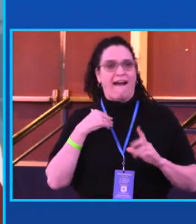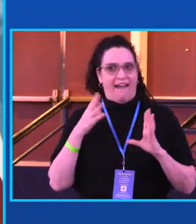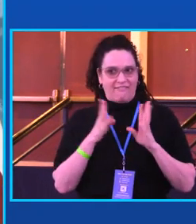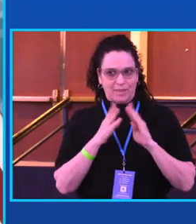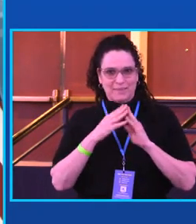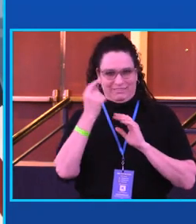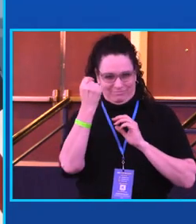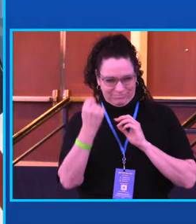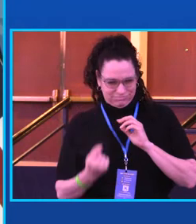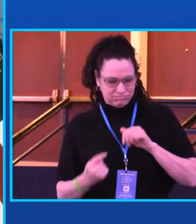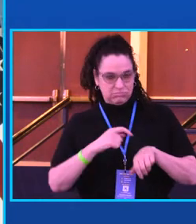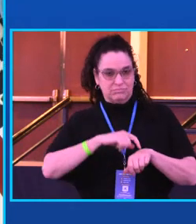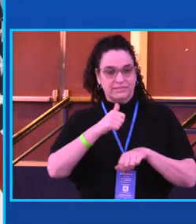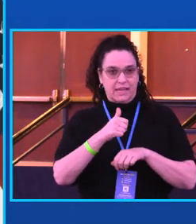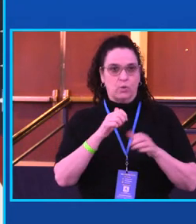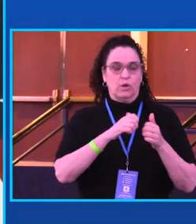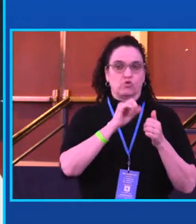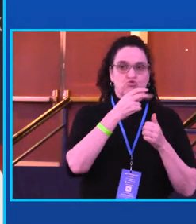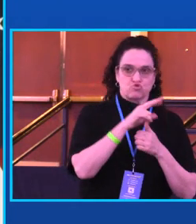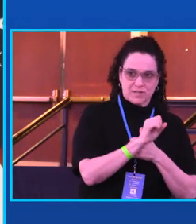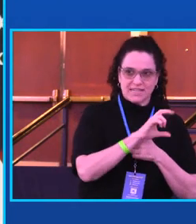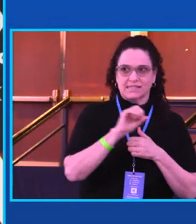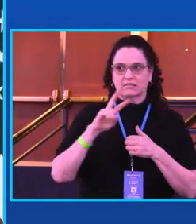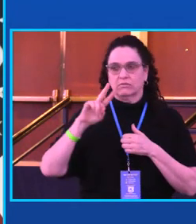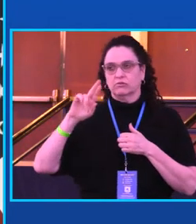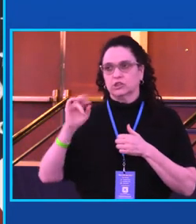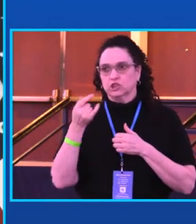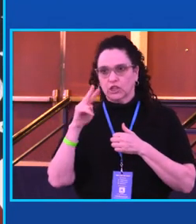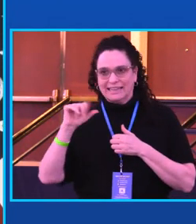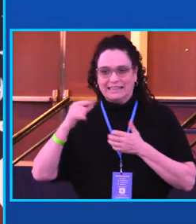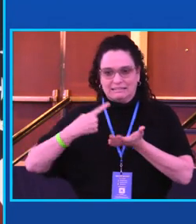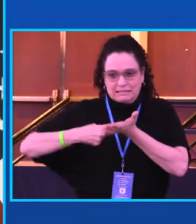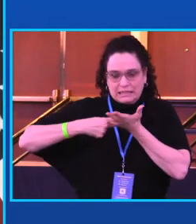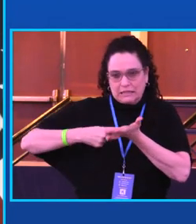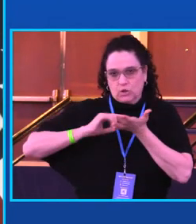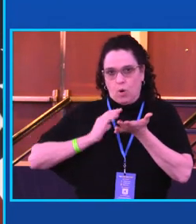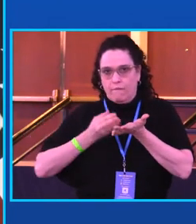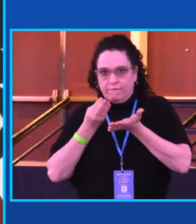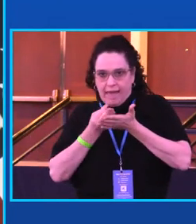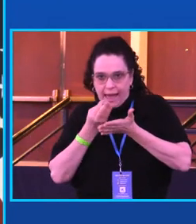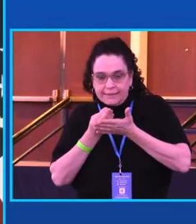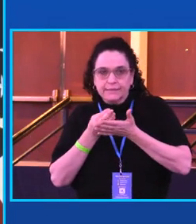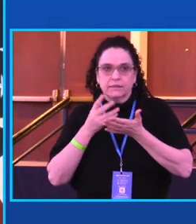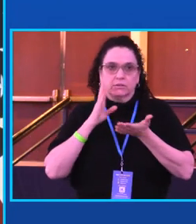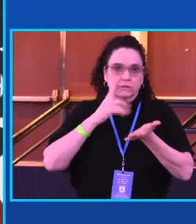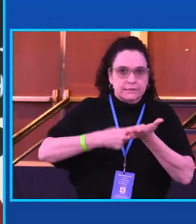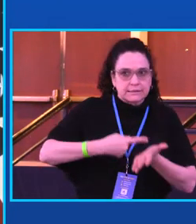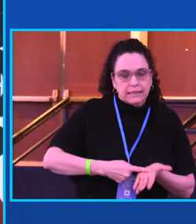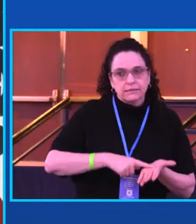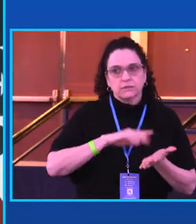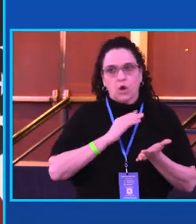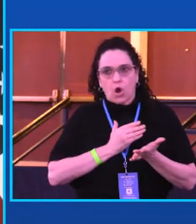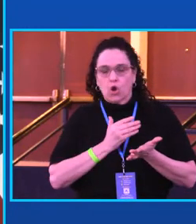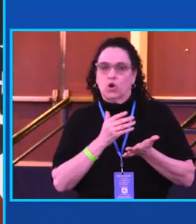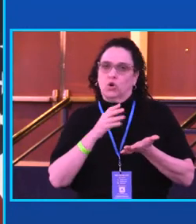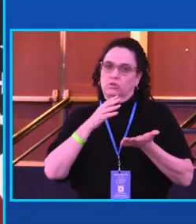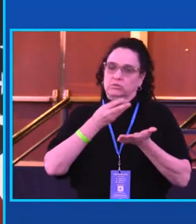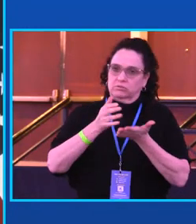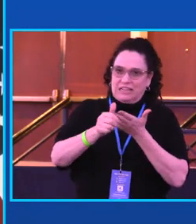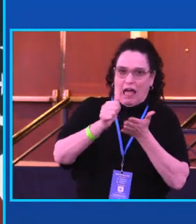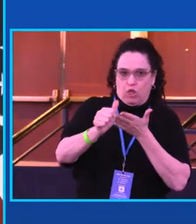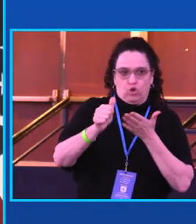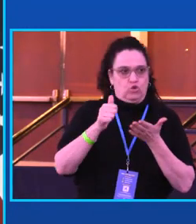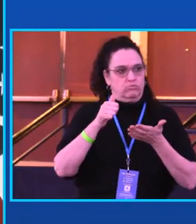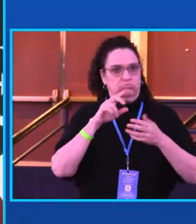10 o'clock with Chris and Virginia to go over our finances and also how we're spending dollars. So really,